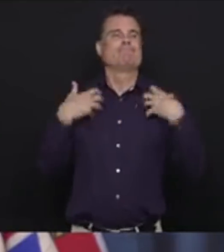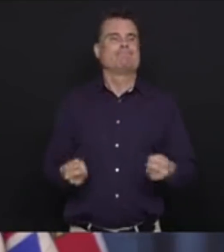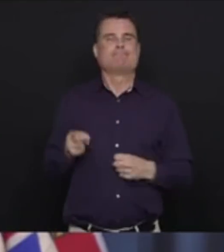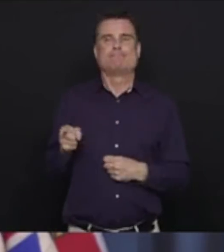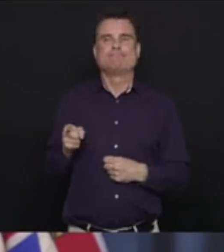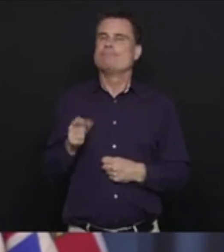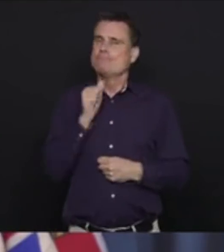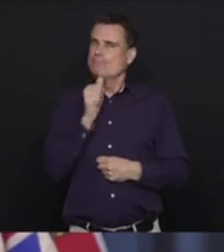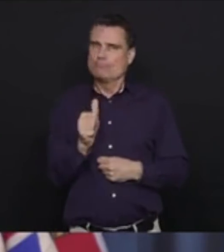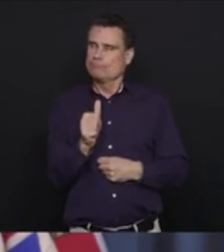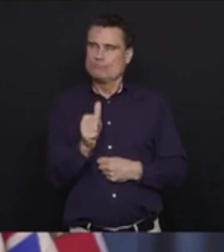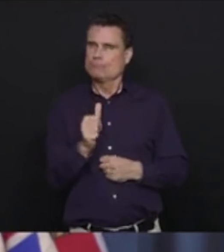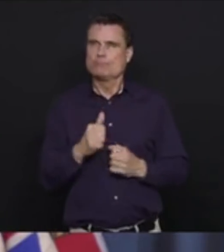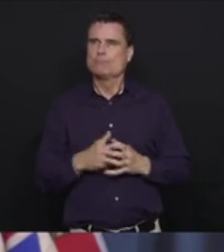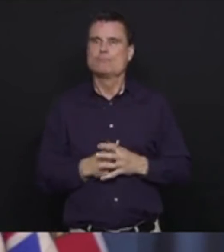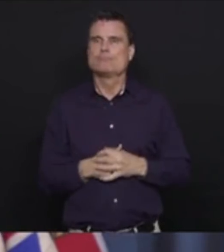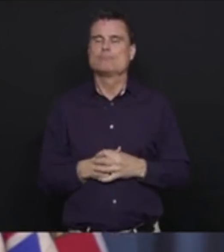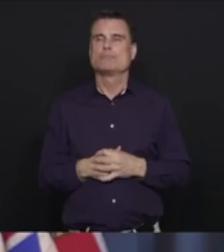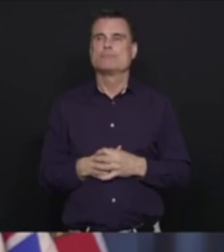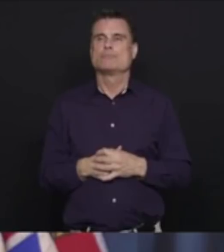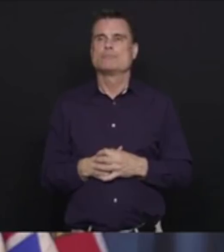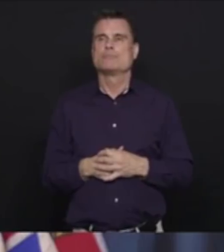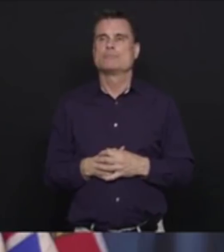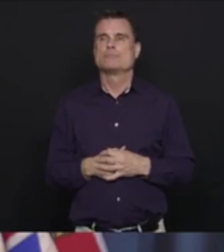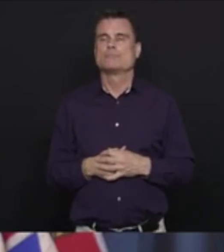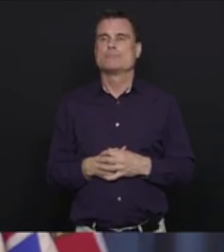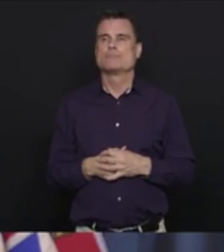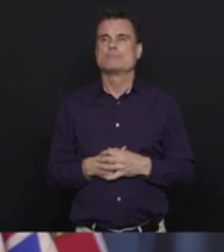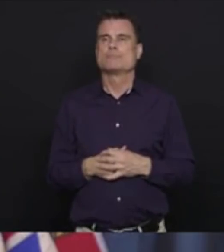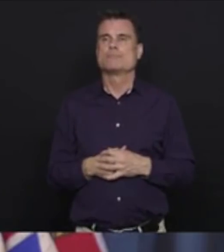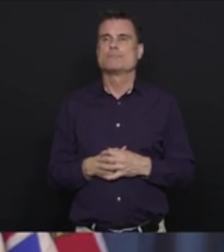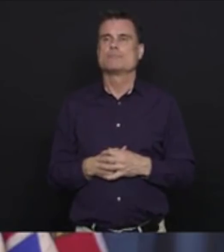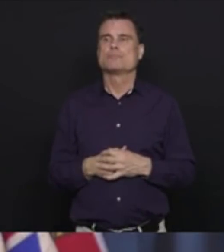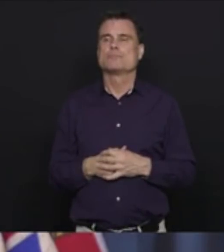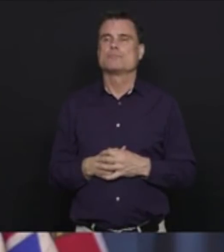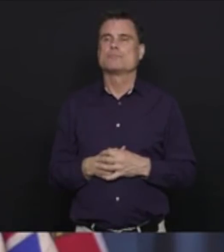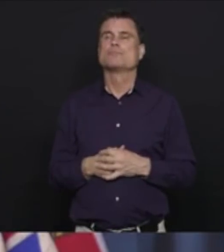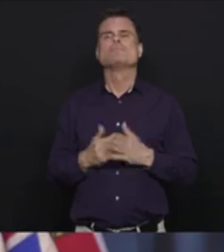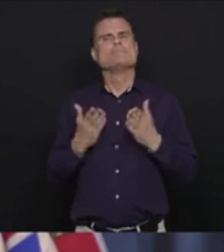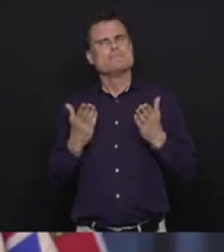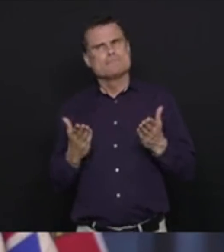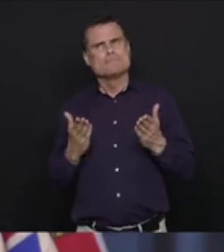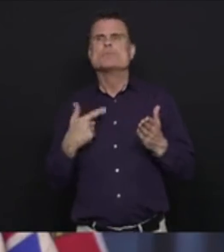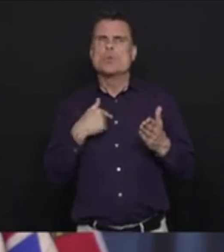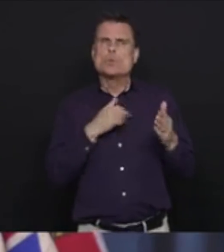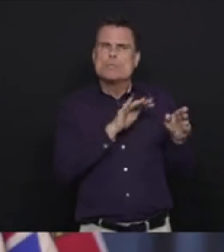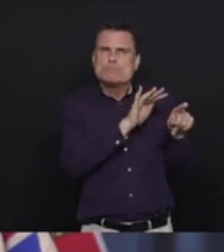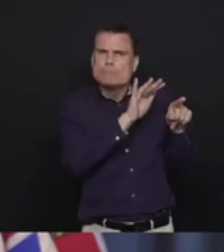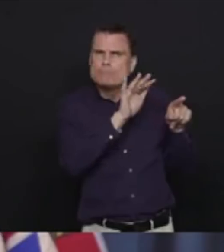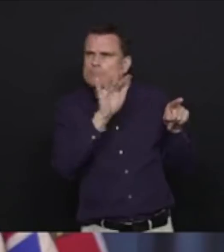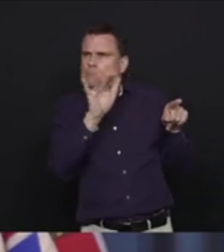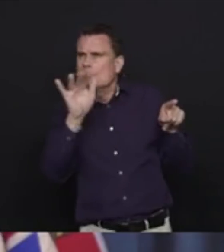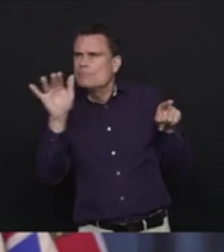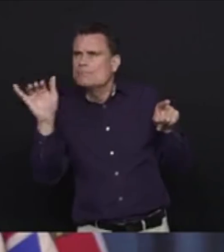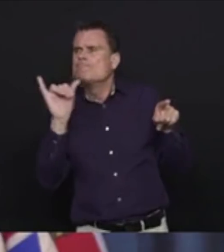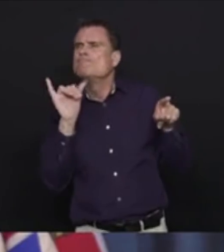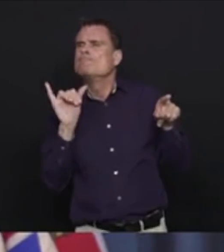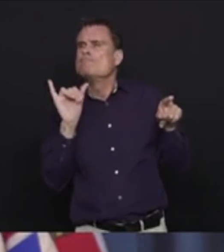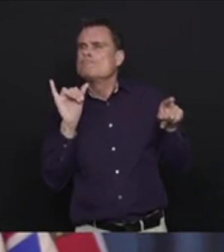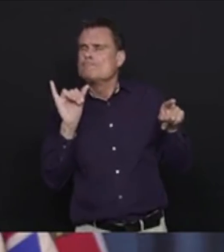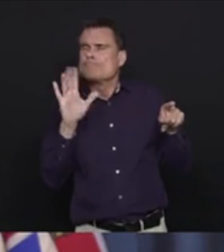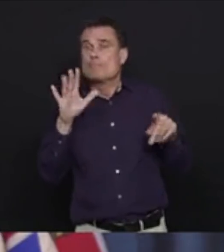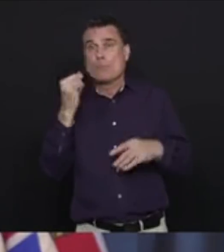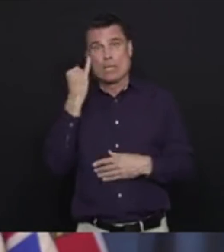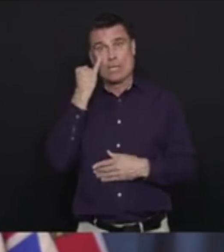when your symptoms resolve, you no longer shed live virus. So the test can still be positive for a period of time because